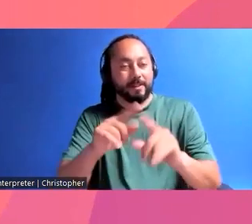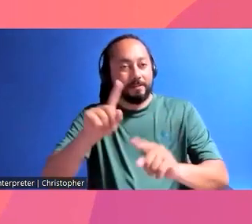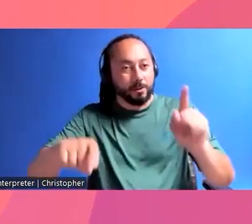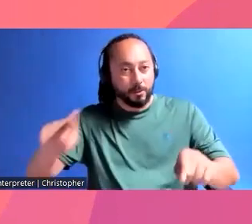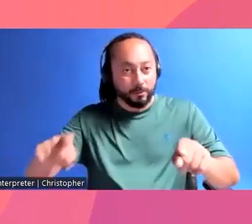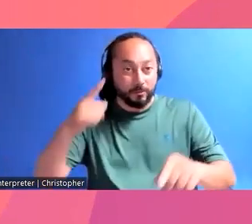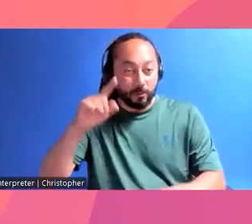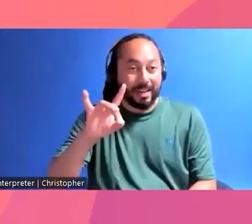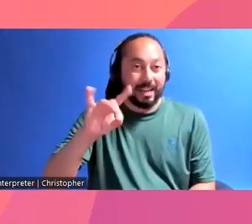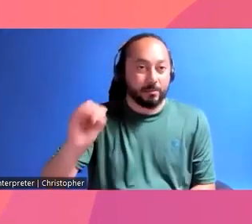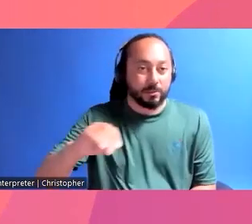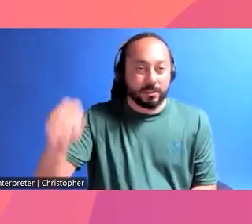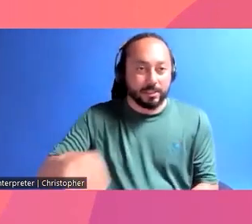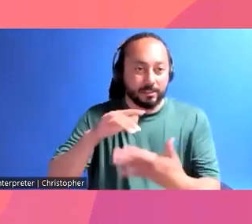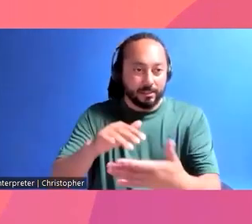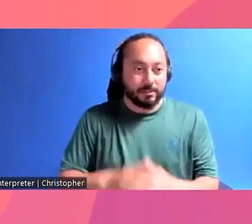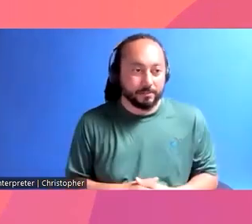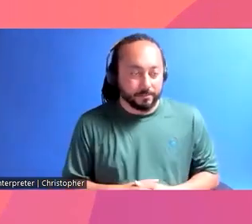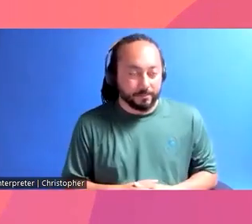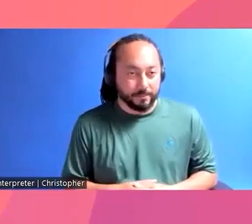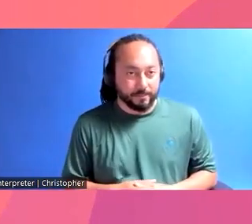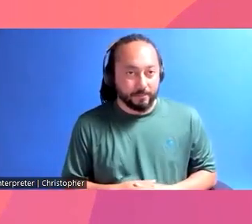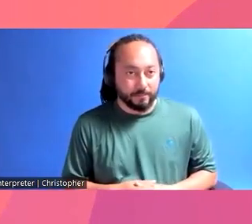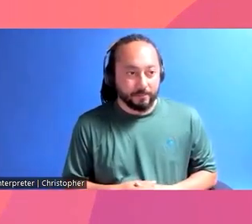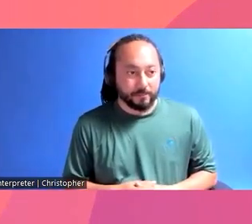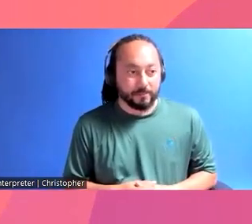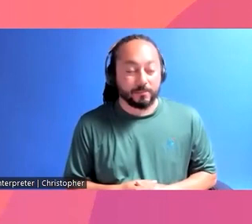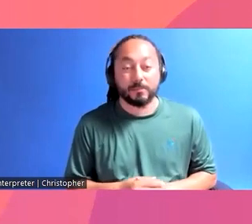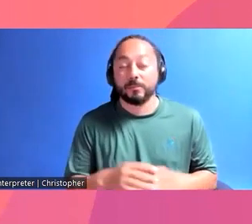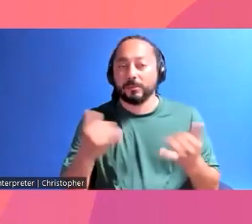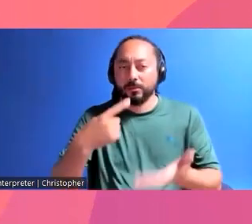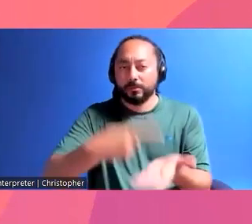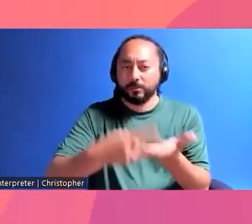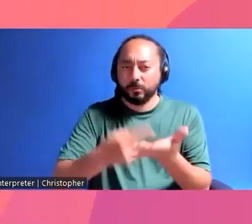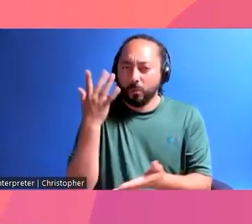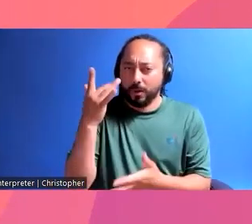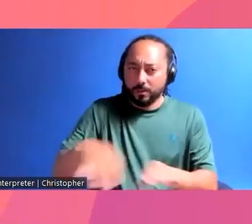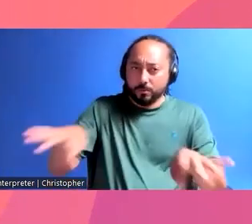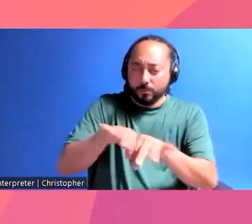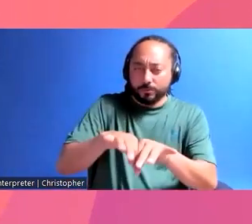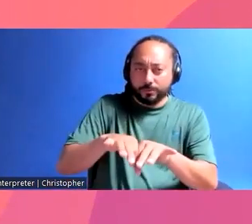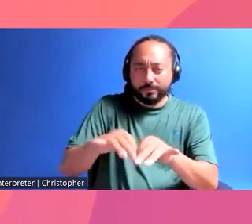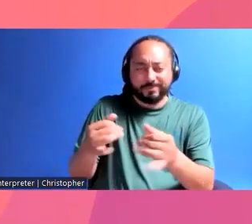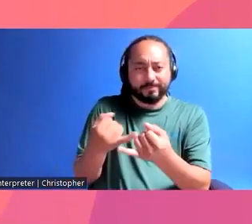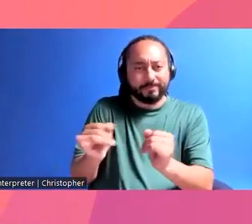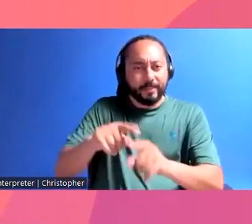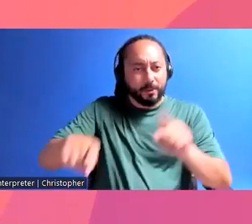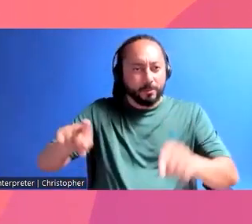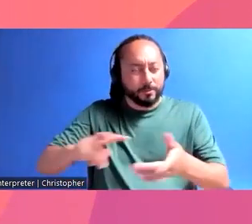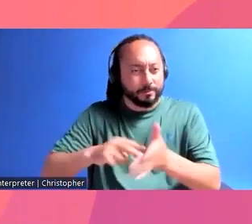studies. We'll talk a little bit about why this is important in a